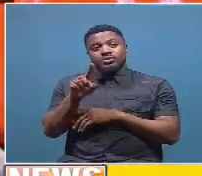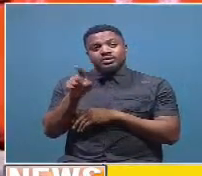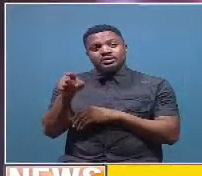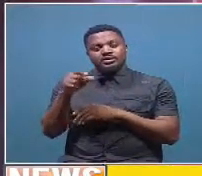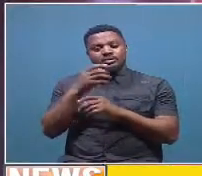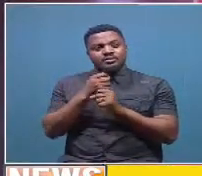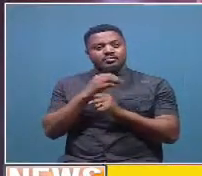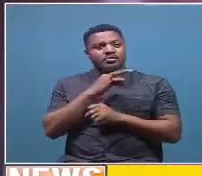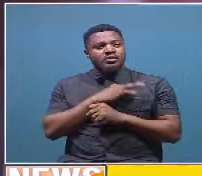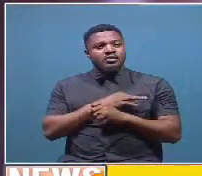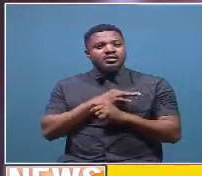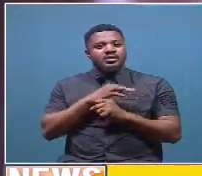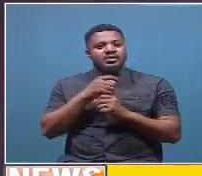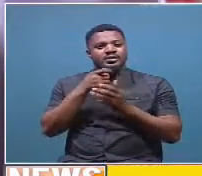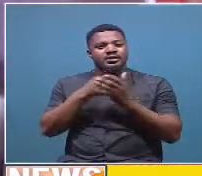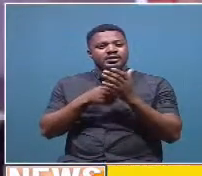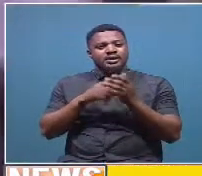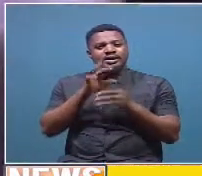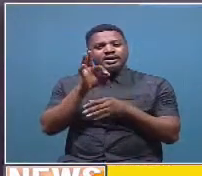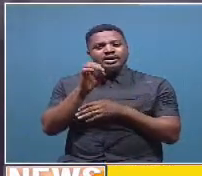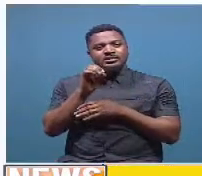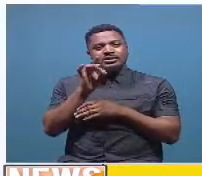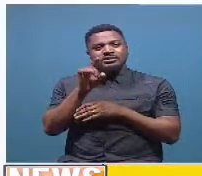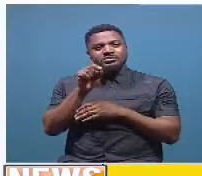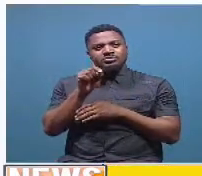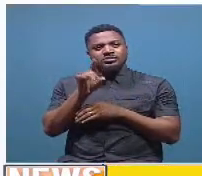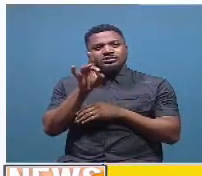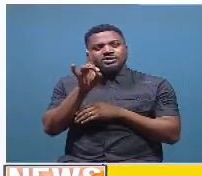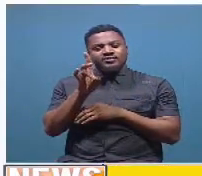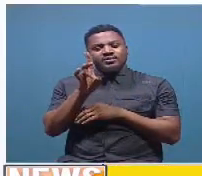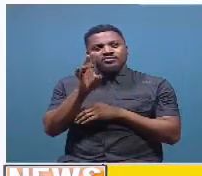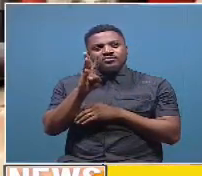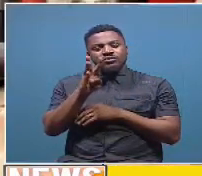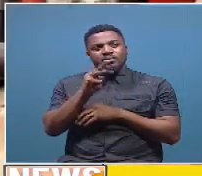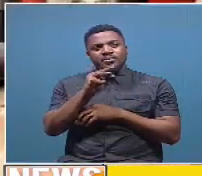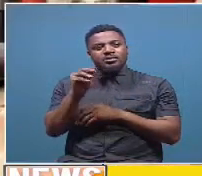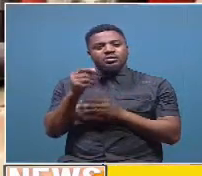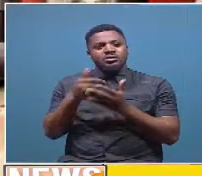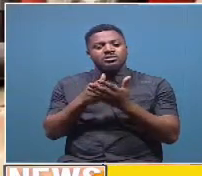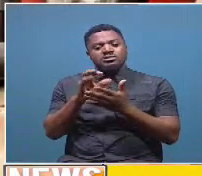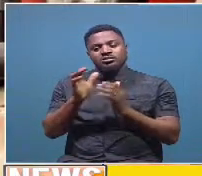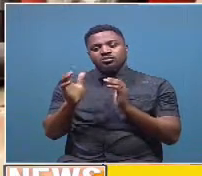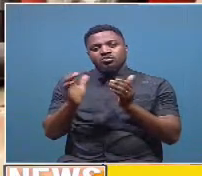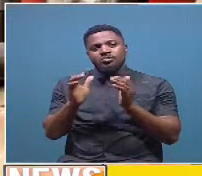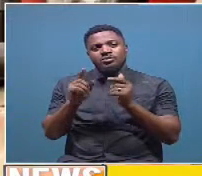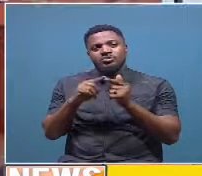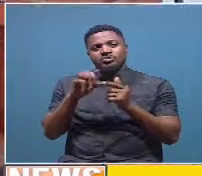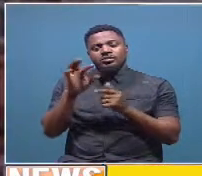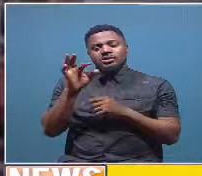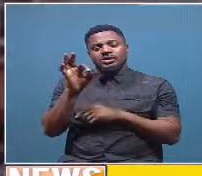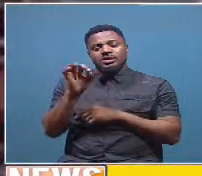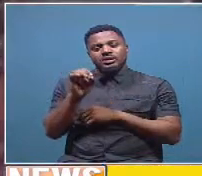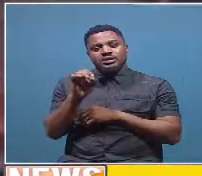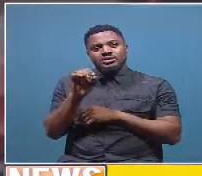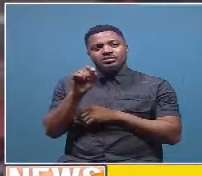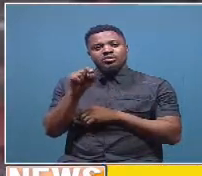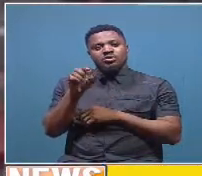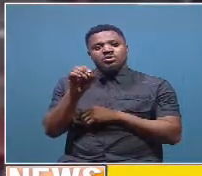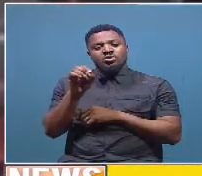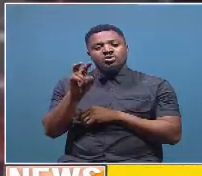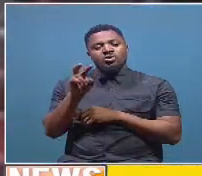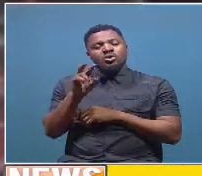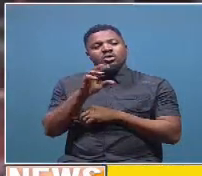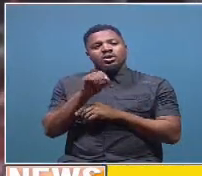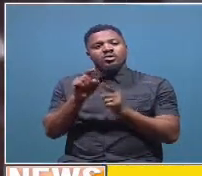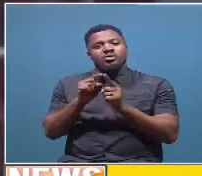made a profit after tax of 98.74 million cedis compared to 90.20 million cedis